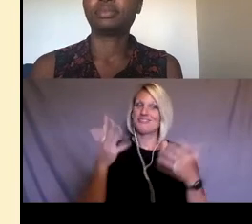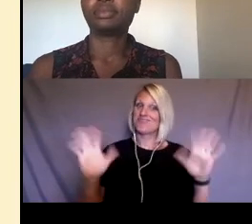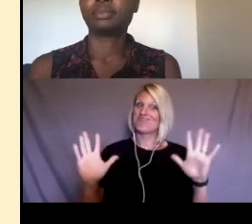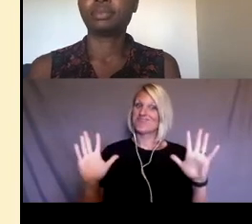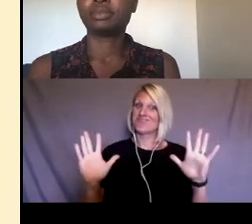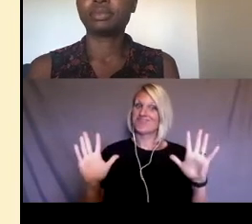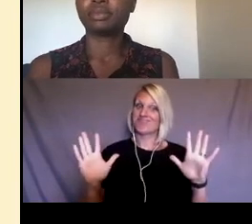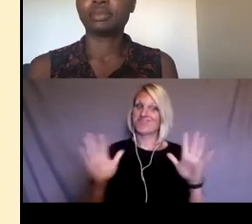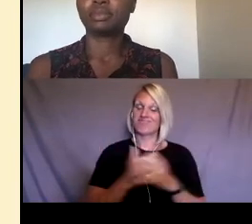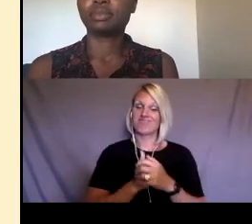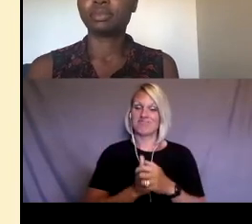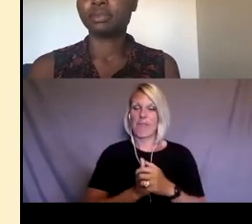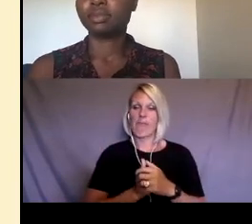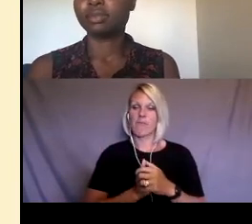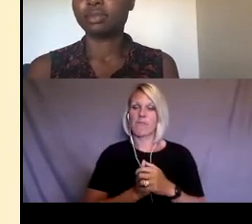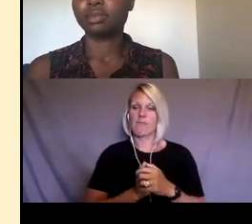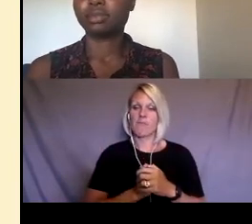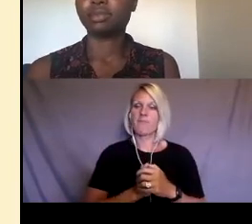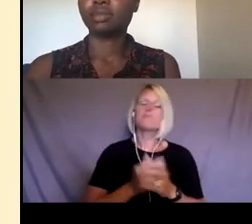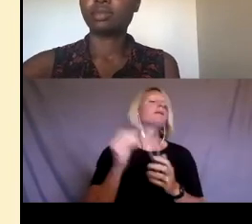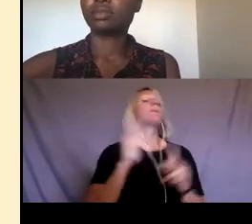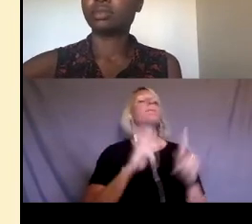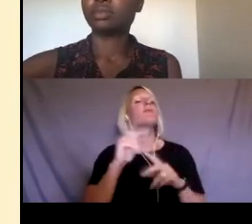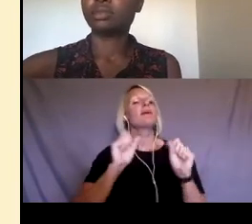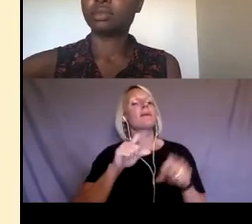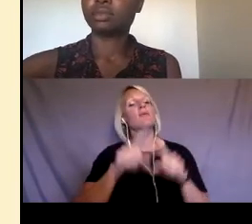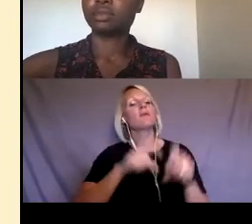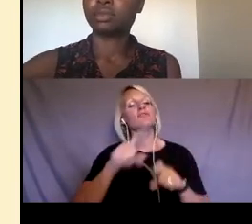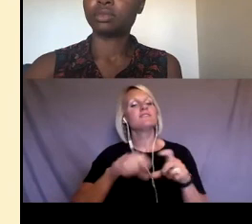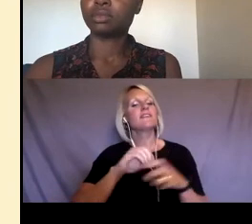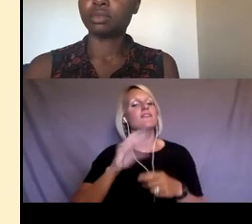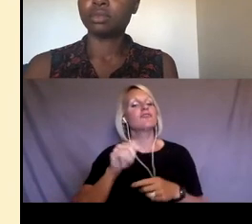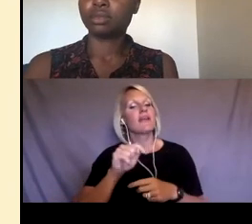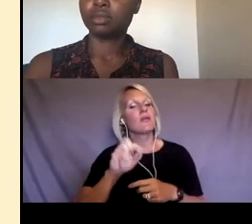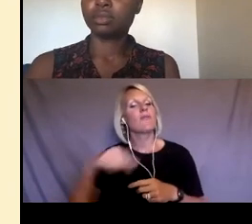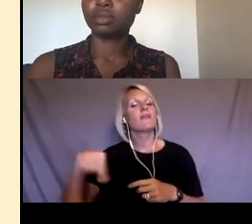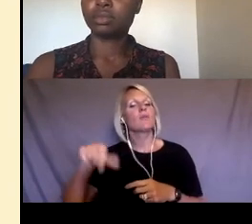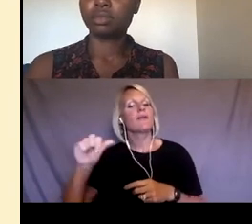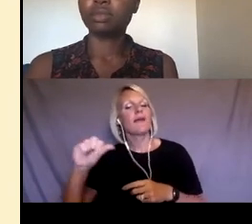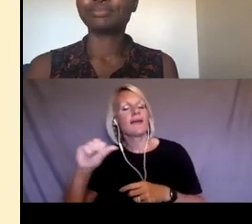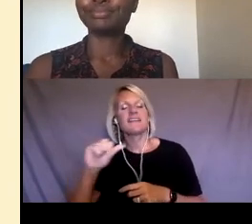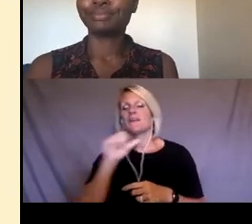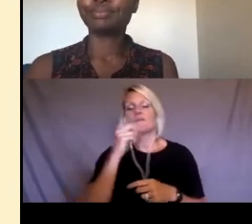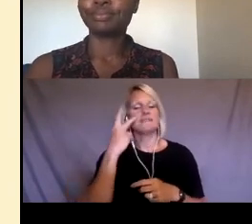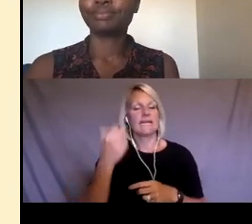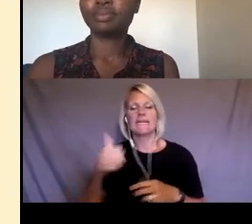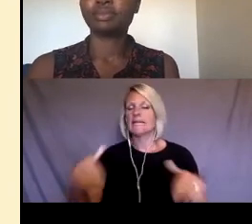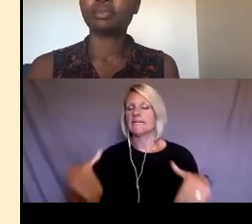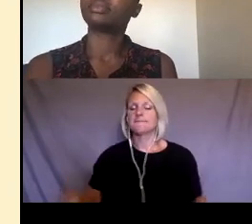And people can put questions in the chat or the Q&A. I haven't seen any pop up in the Q&A yet.